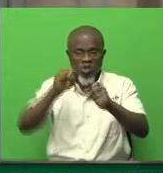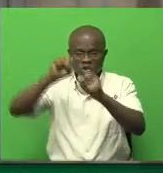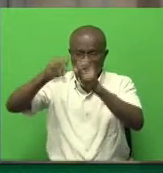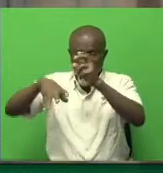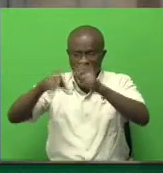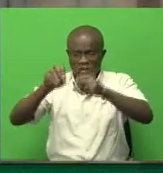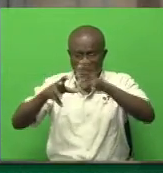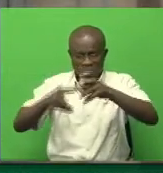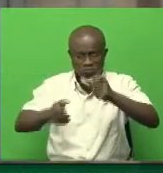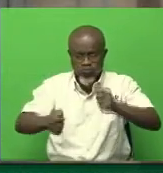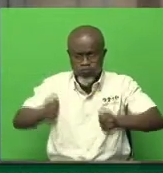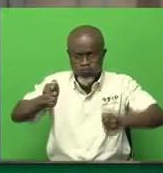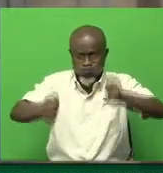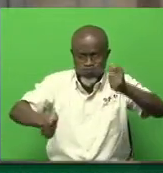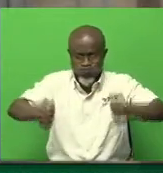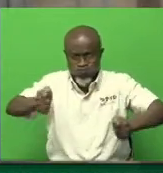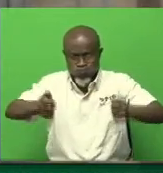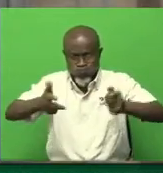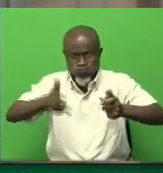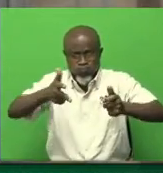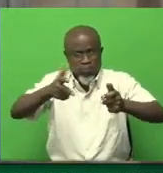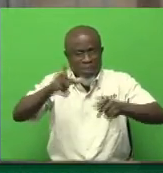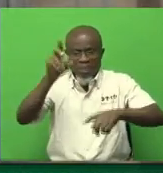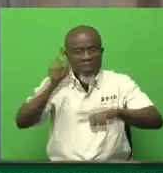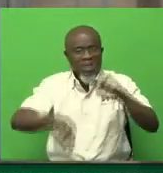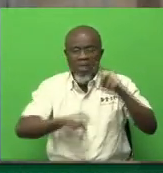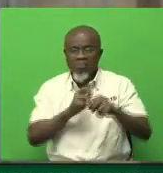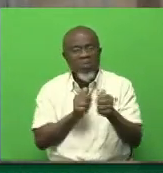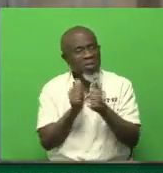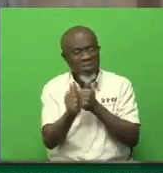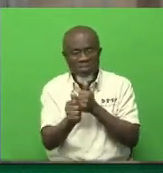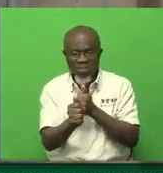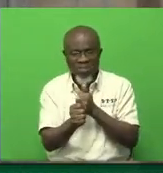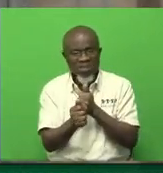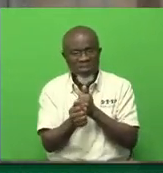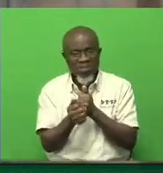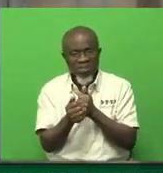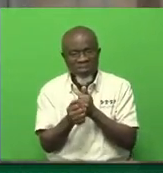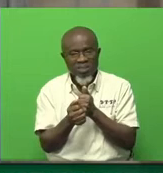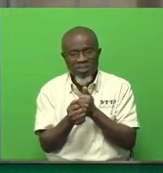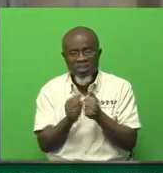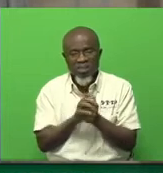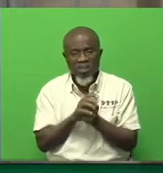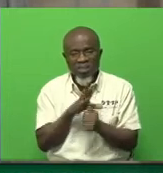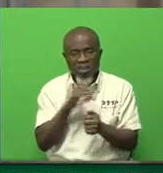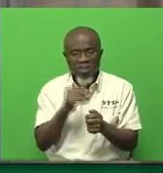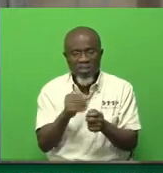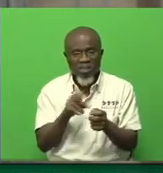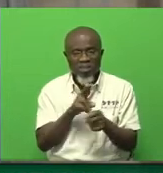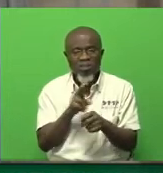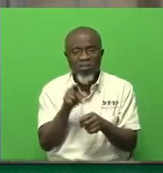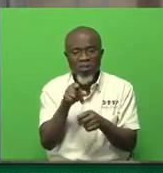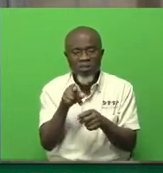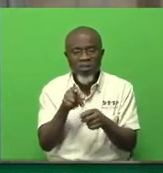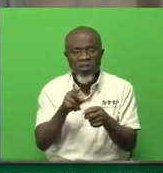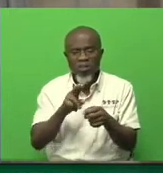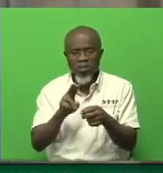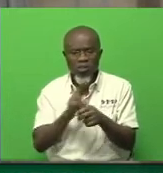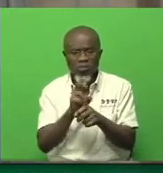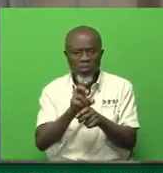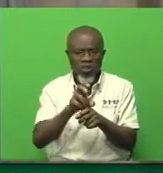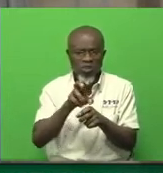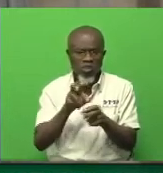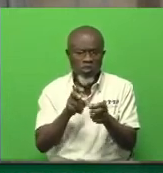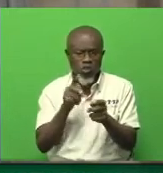the bridge is also used by heavy machinery on farmers of the area I would also like I'll also appeal to the minister of